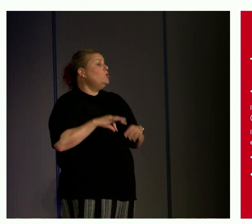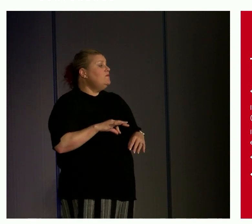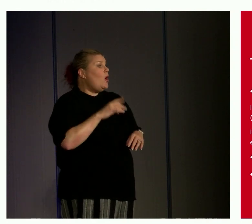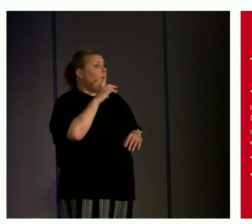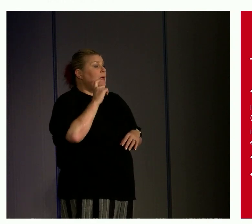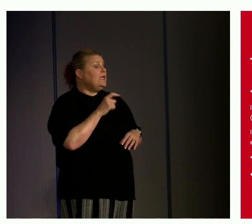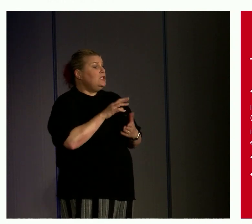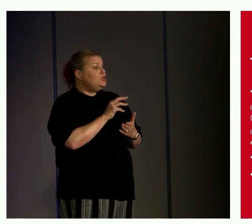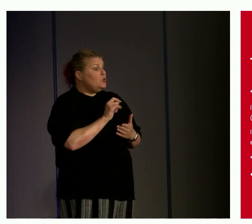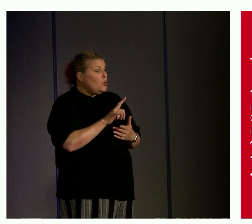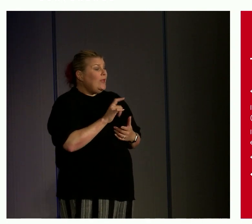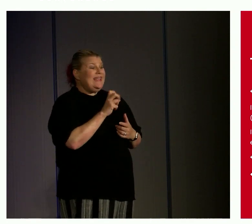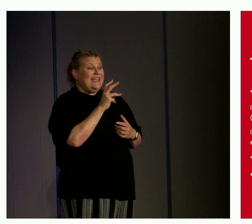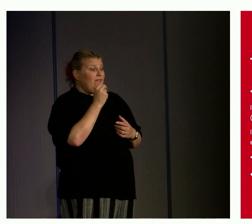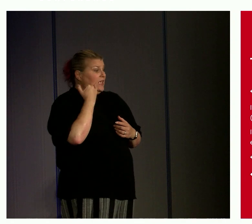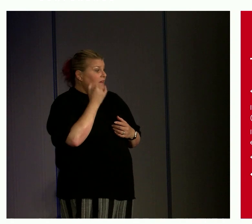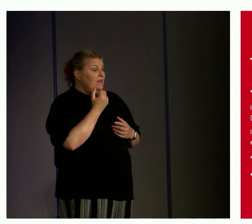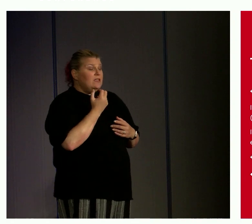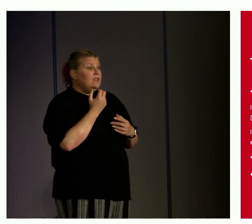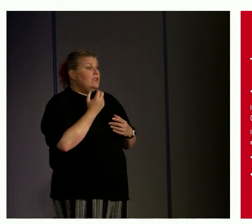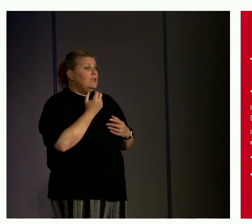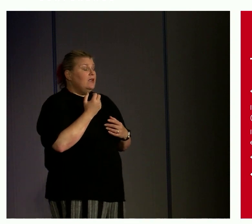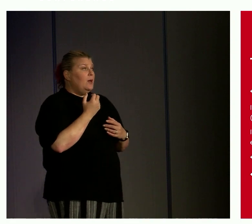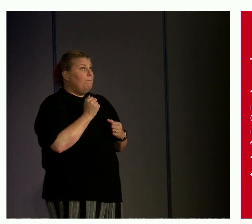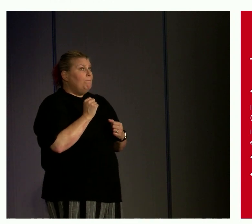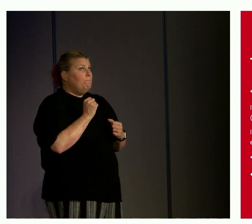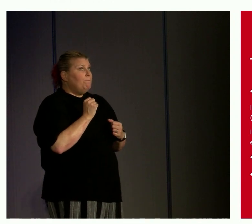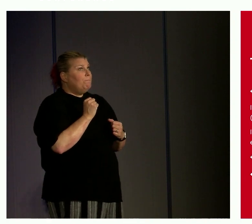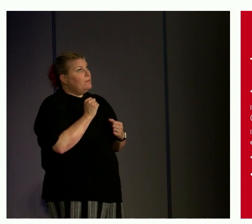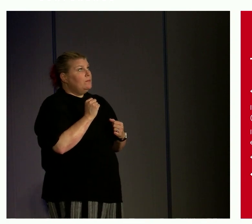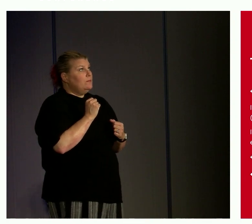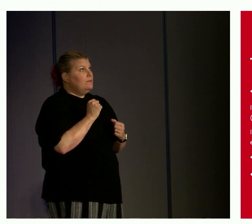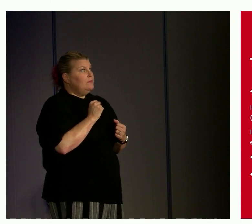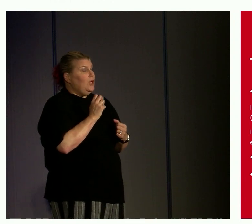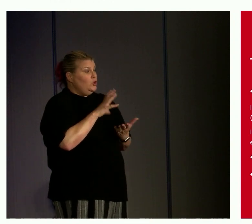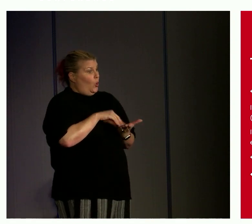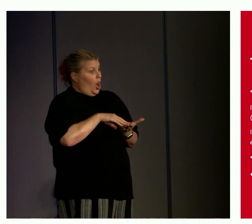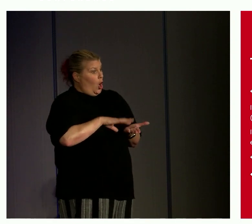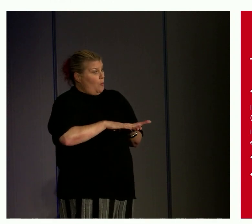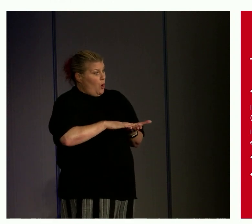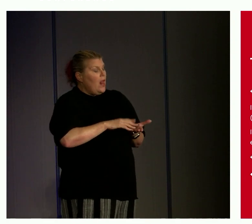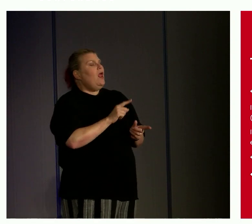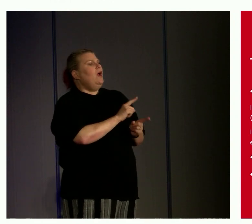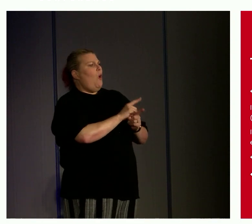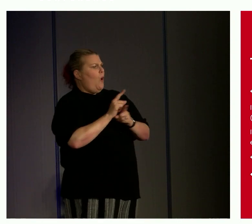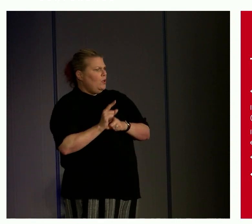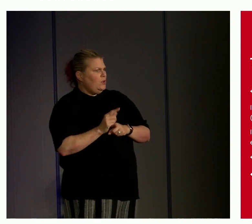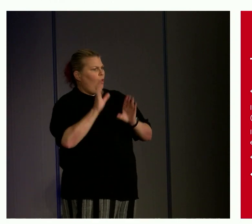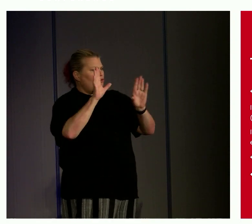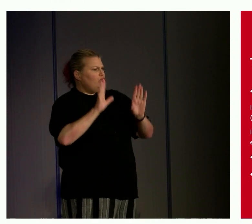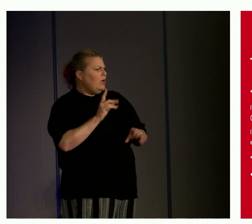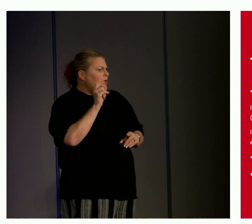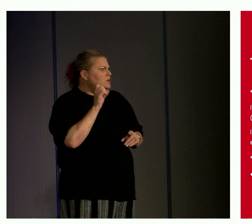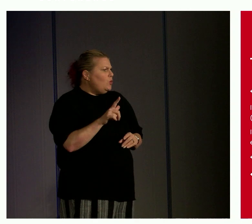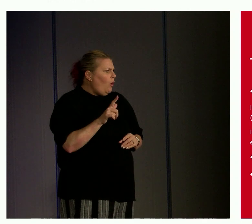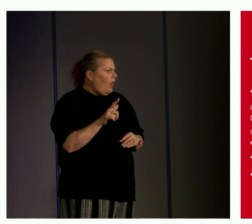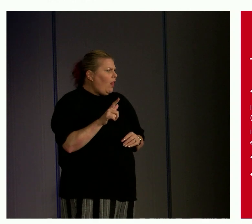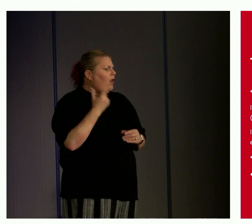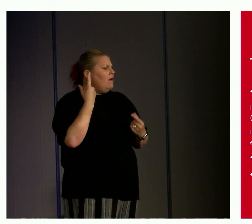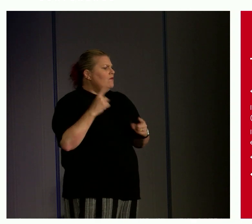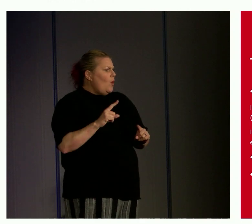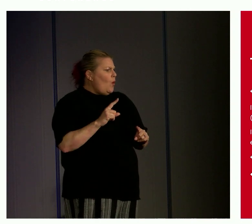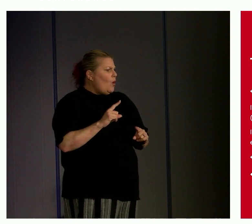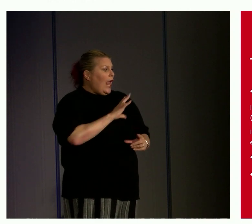because it's a tool, even if it's a tool to learn Braille, it's also a great tool